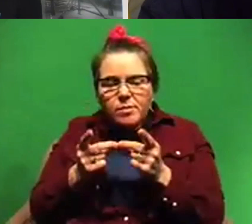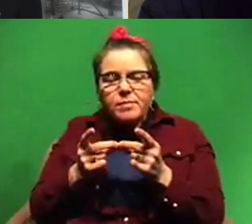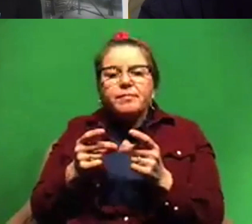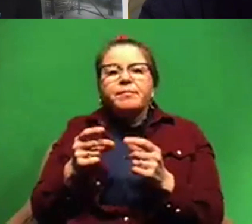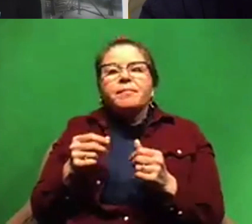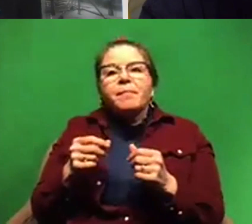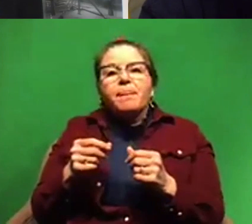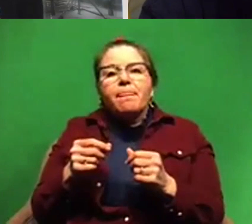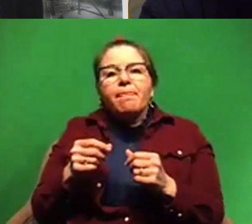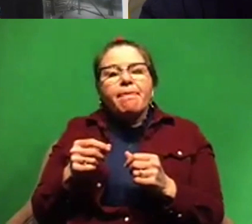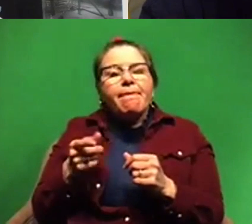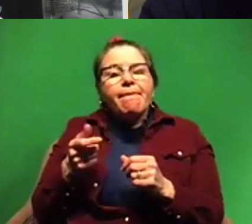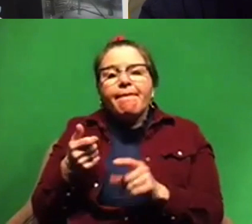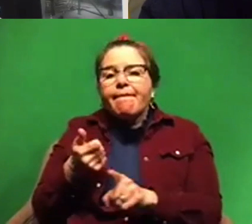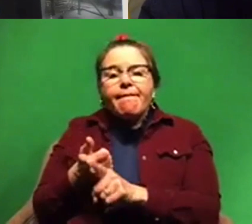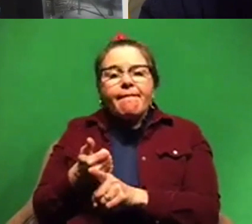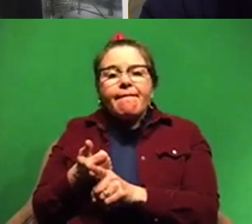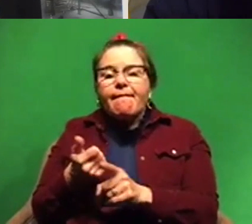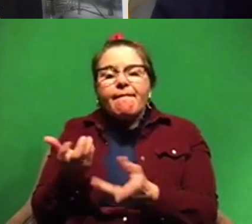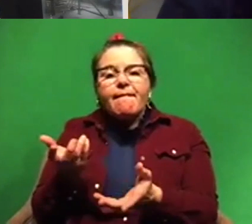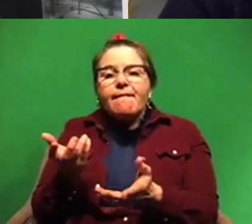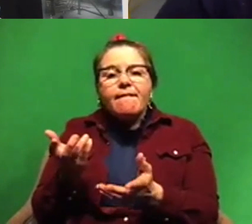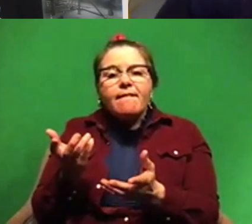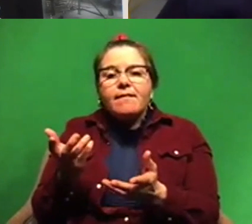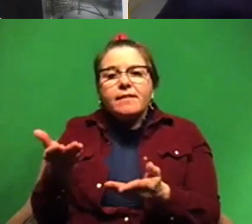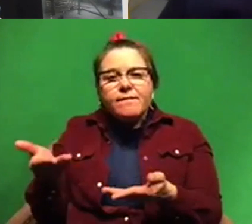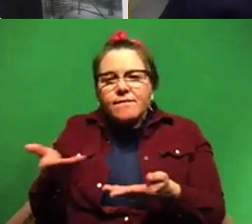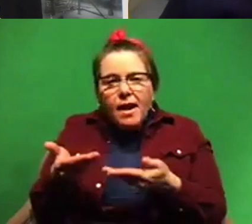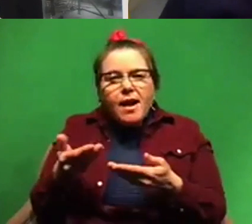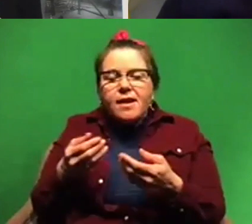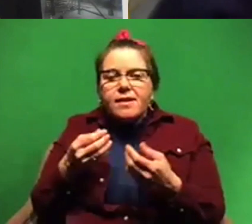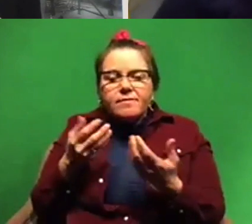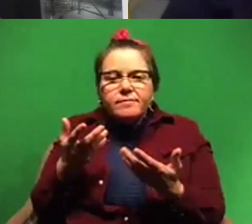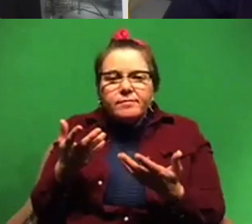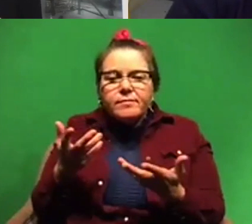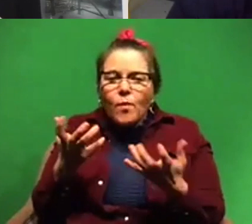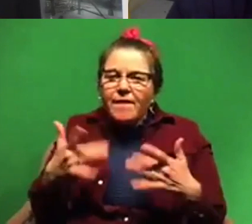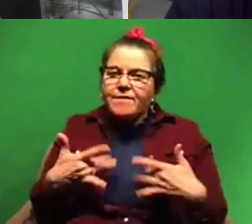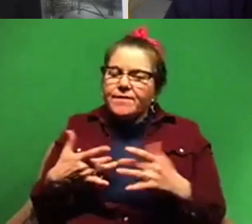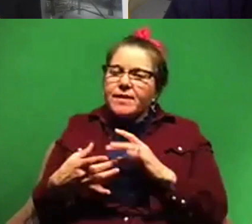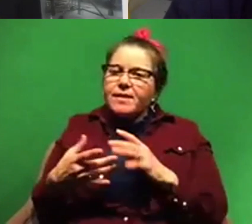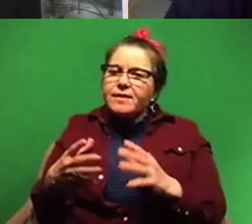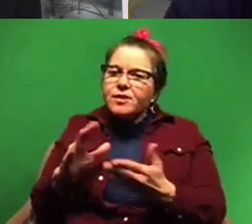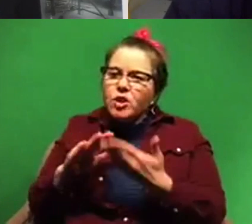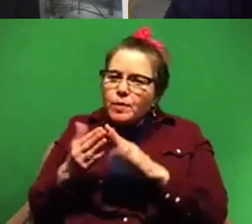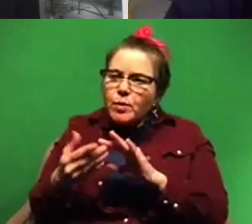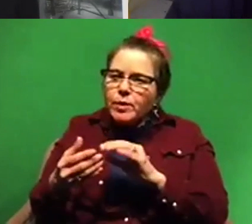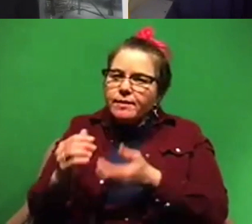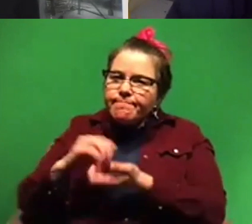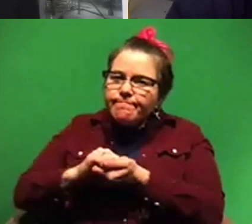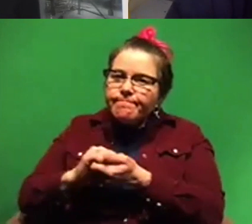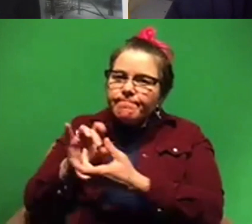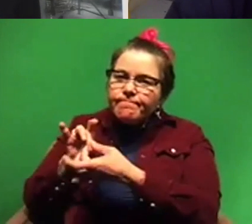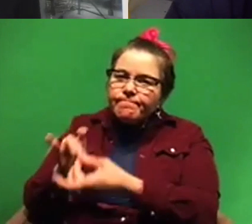is really just kind of inviting and wonderful, and you want to feel that sense of community, I think, when you go somewhere.